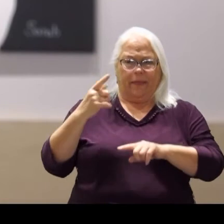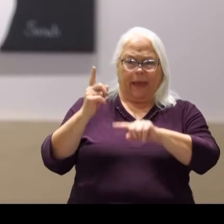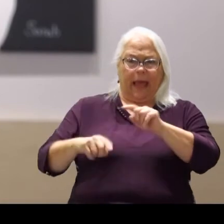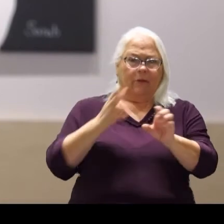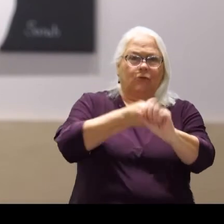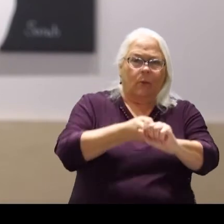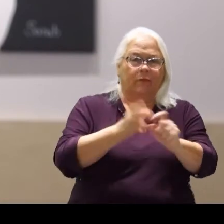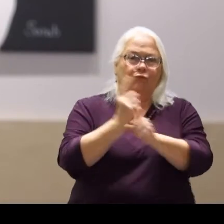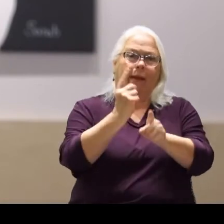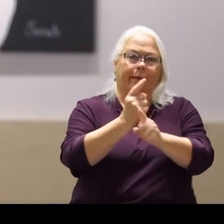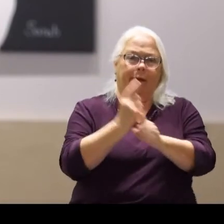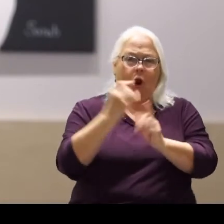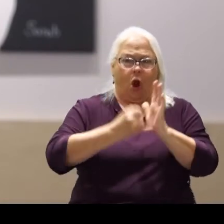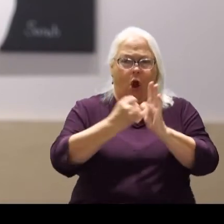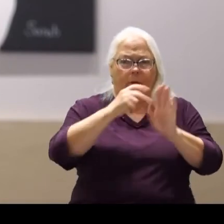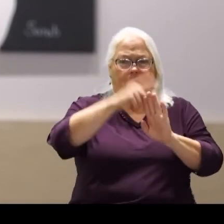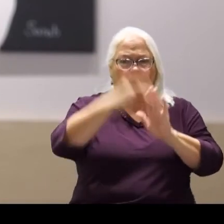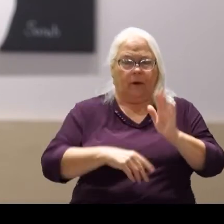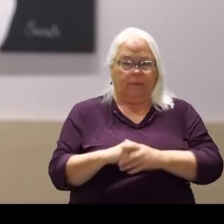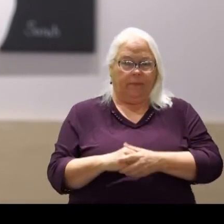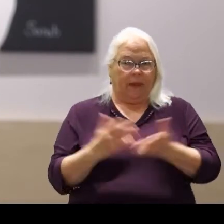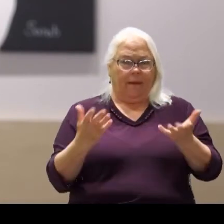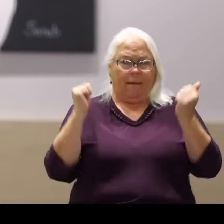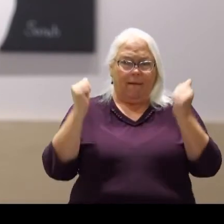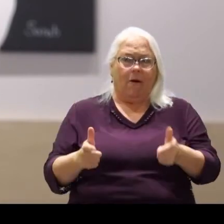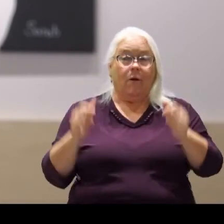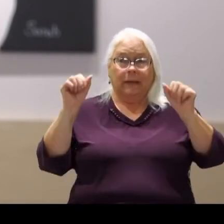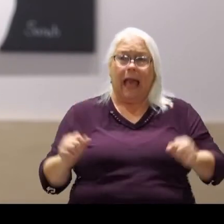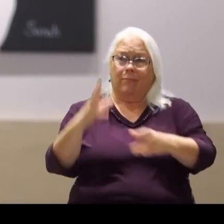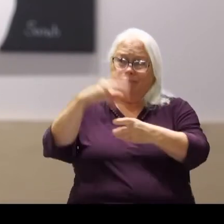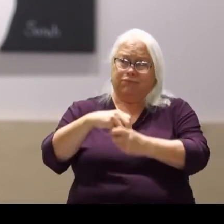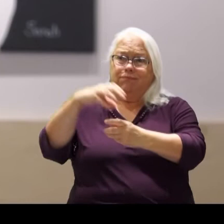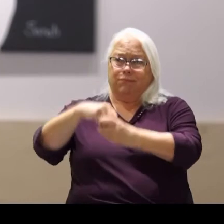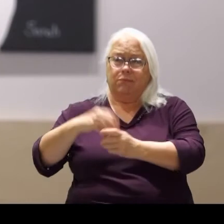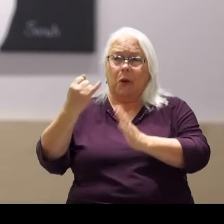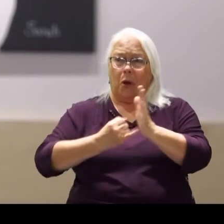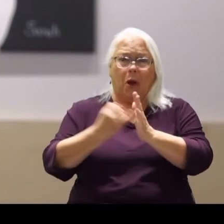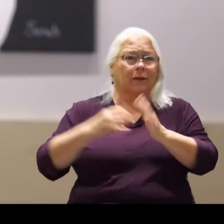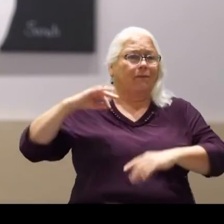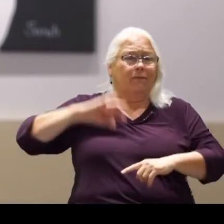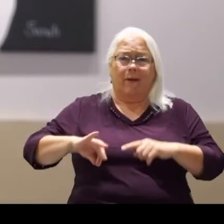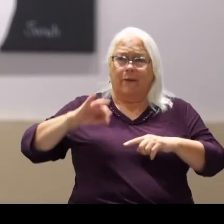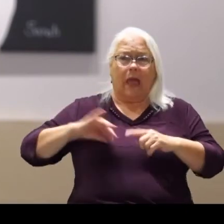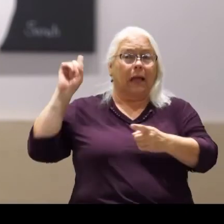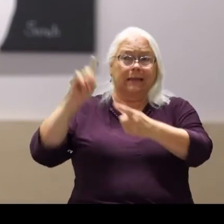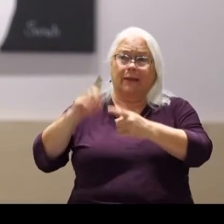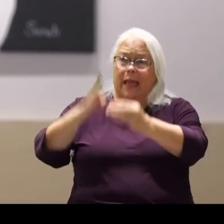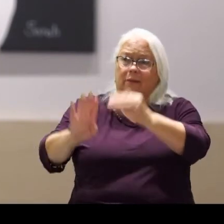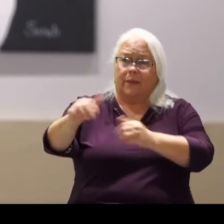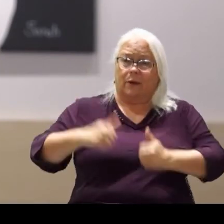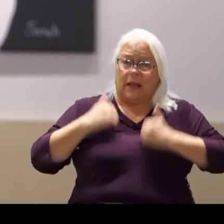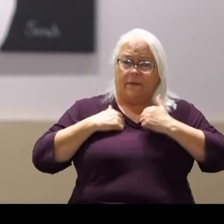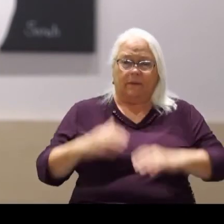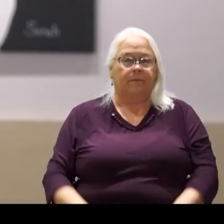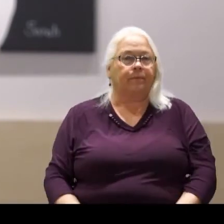seniors can't access regular arts programming. Although, of course, everybody can participate in the arts and get a lot of value